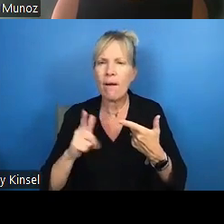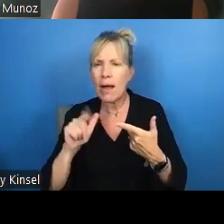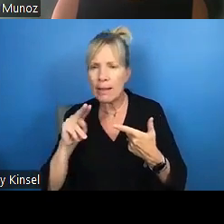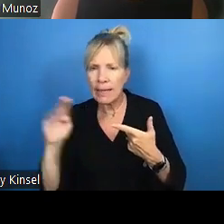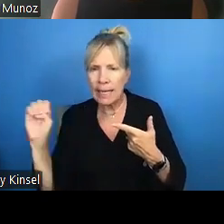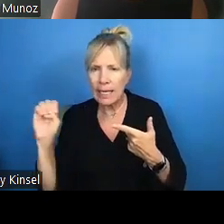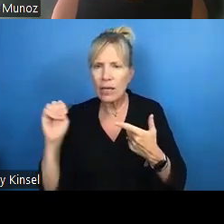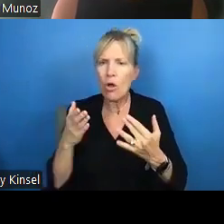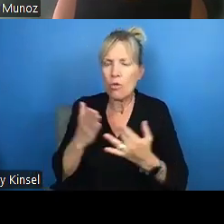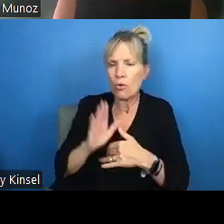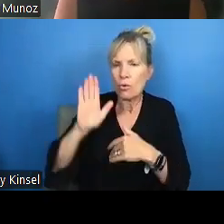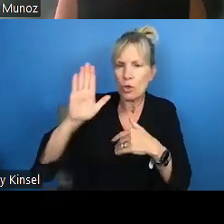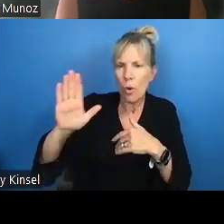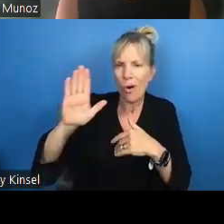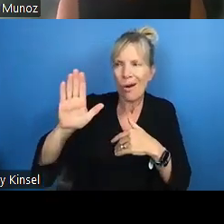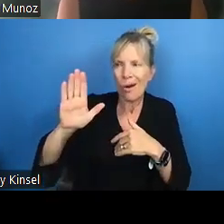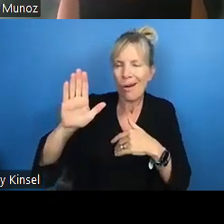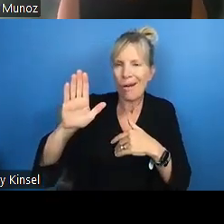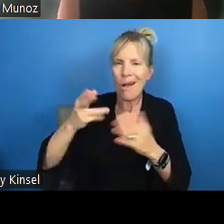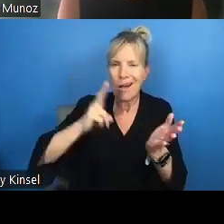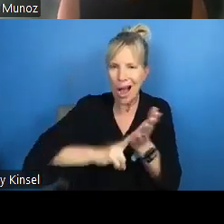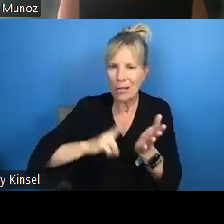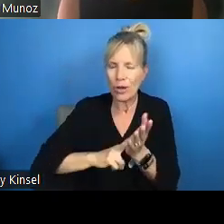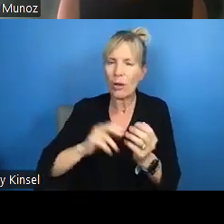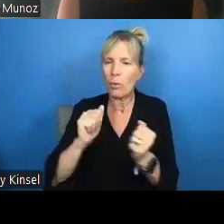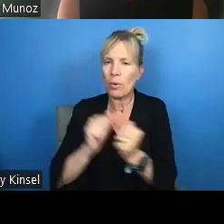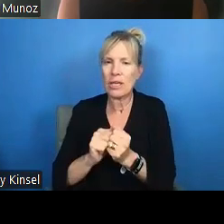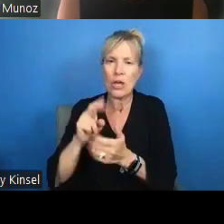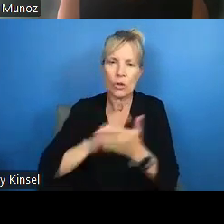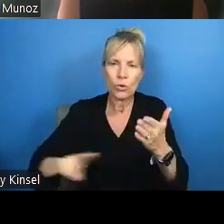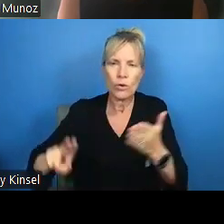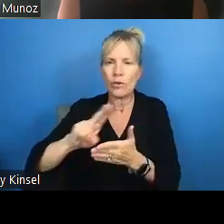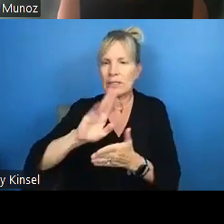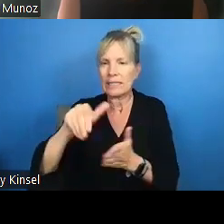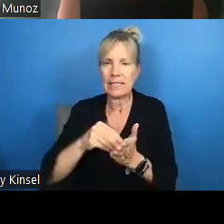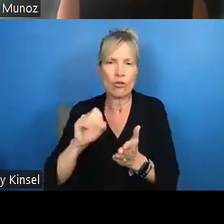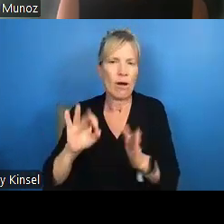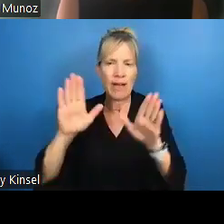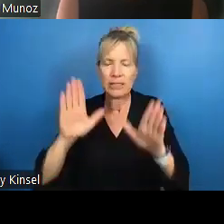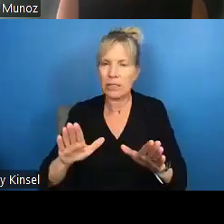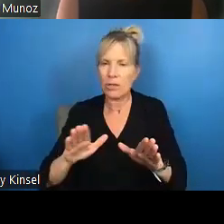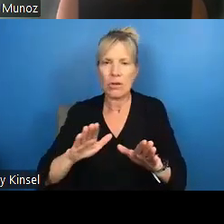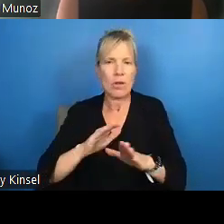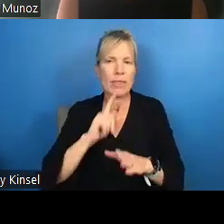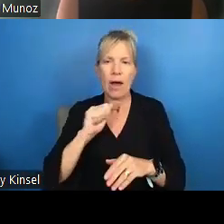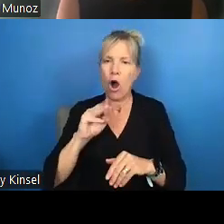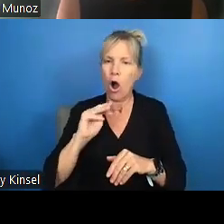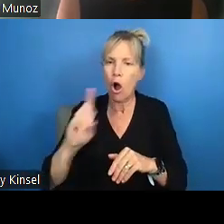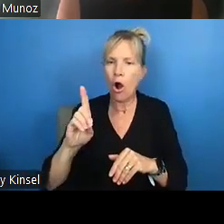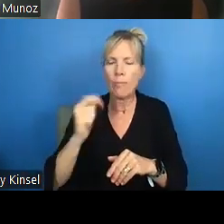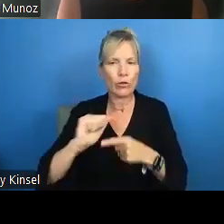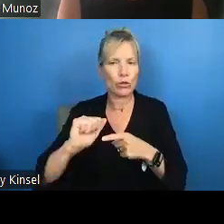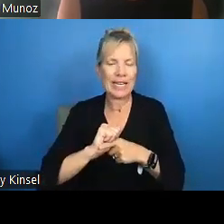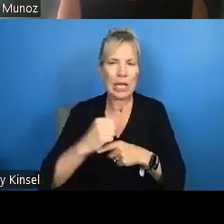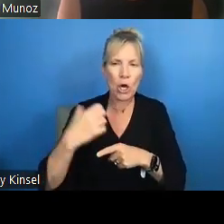through your a contract with your University Center of Excellence, your arm for training and coaching, if you